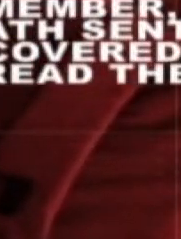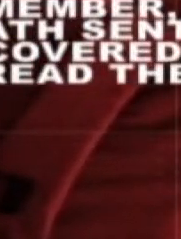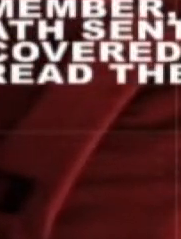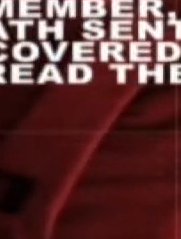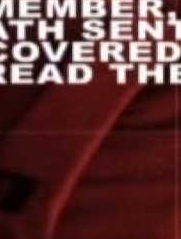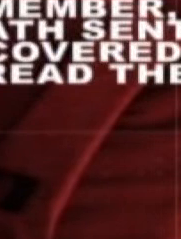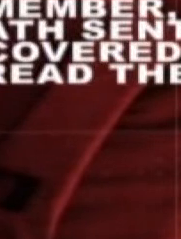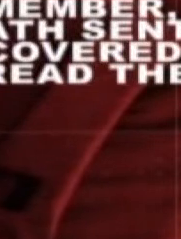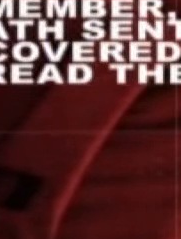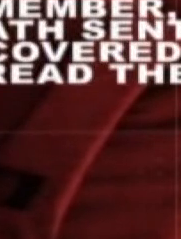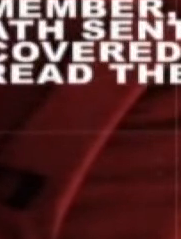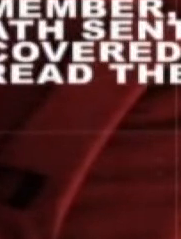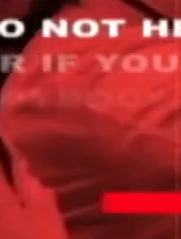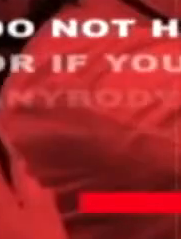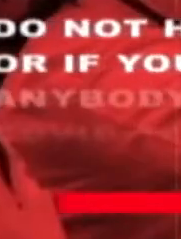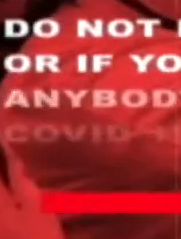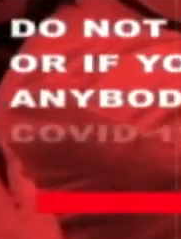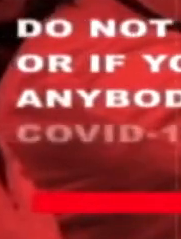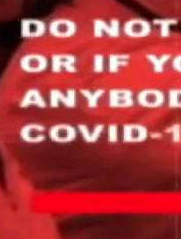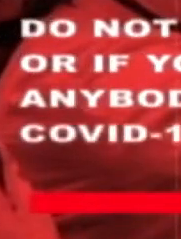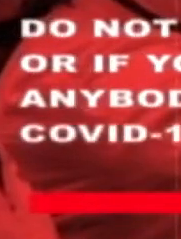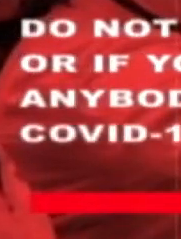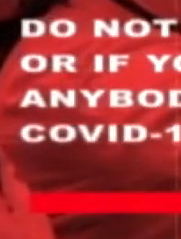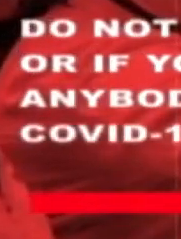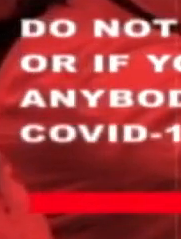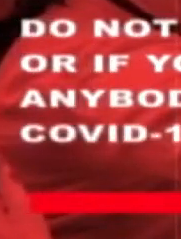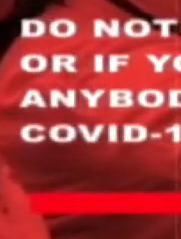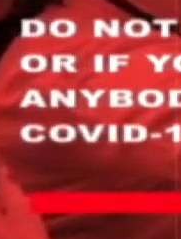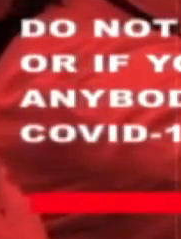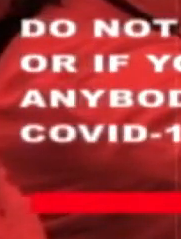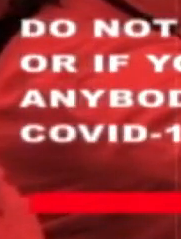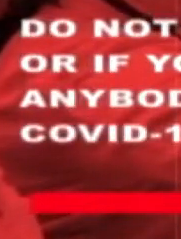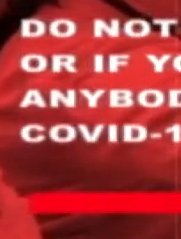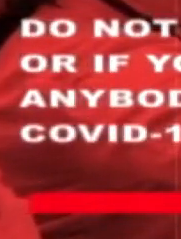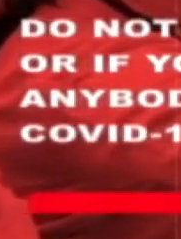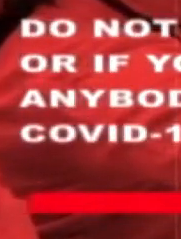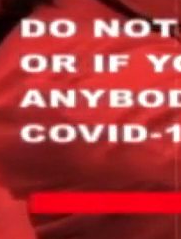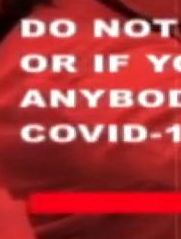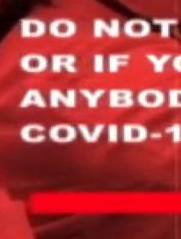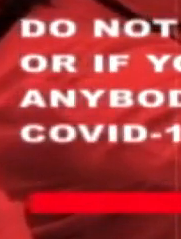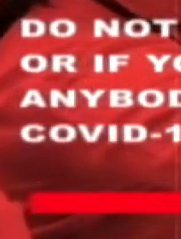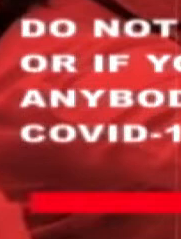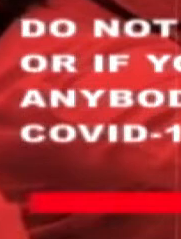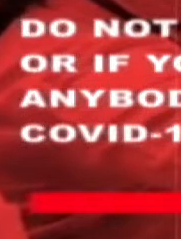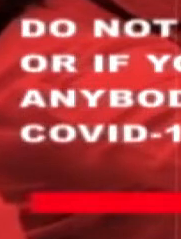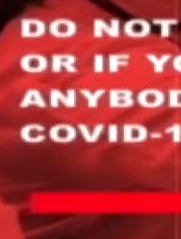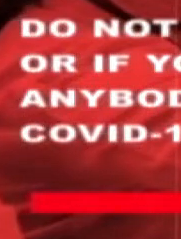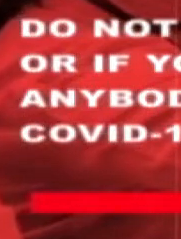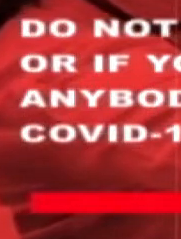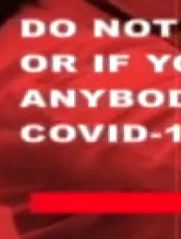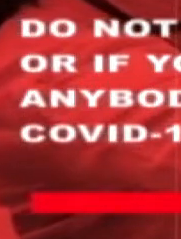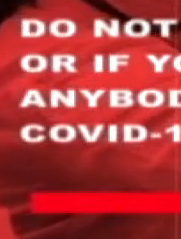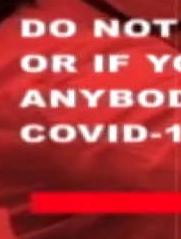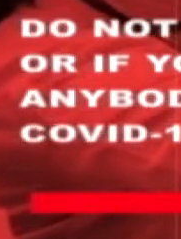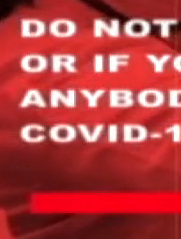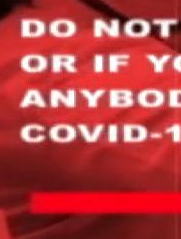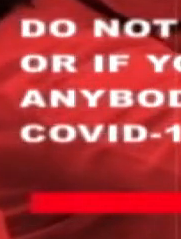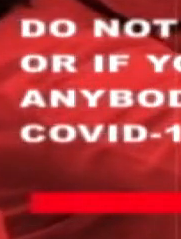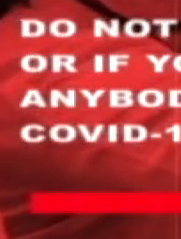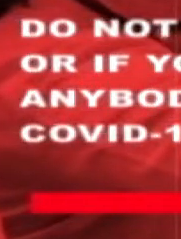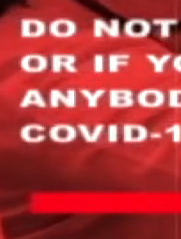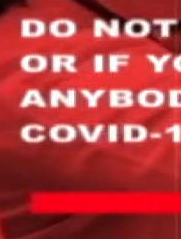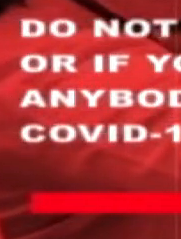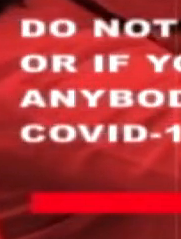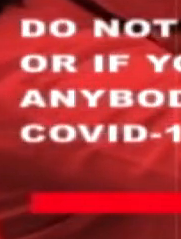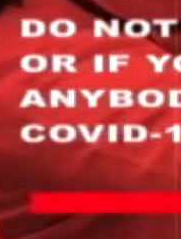disease. Do not stigmatize. Do not hesitate to report any case, or if you have come in contact with anybody that has been infected